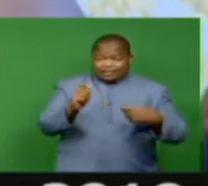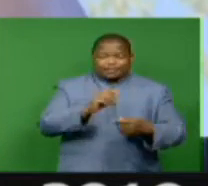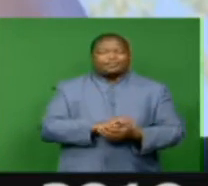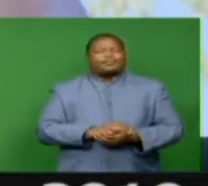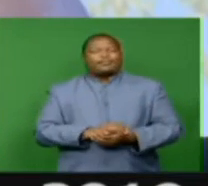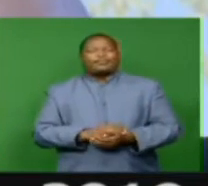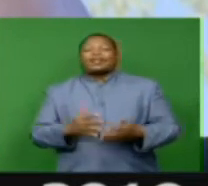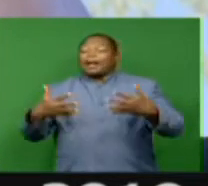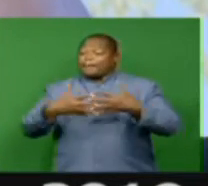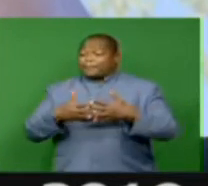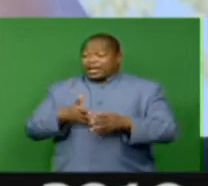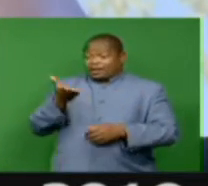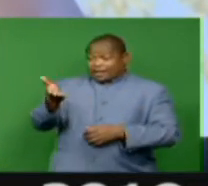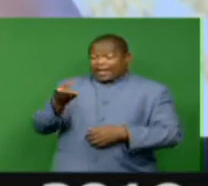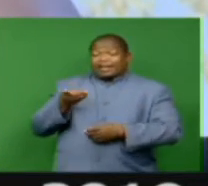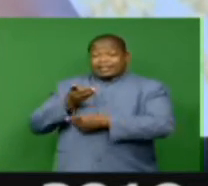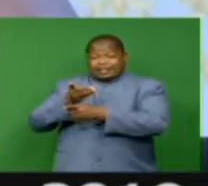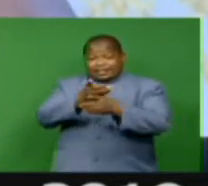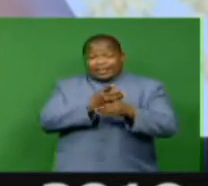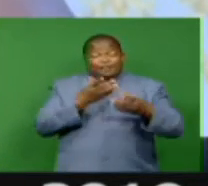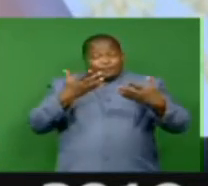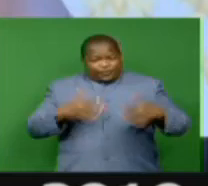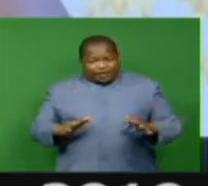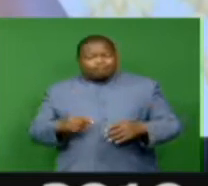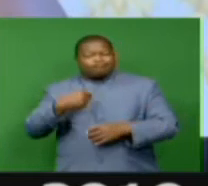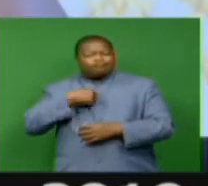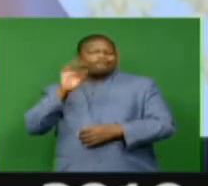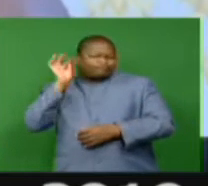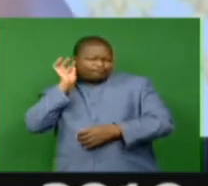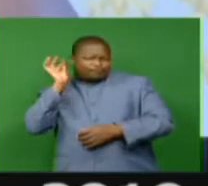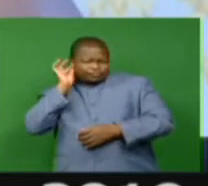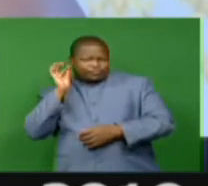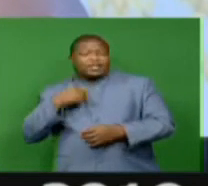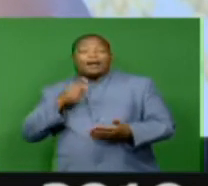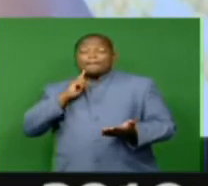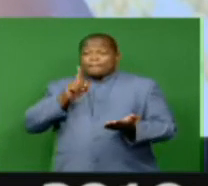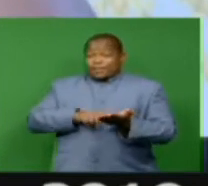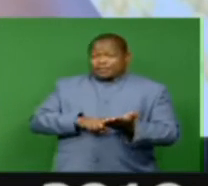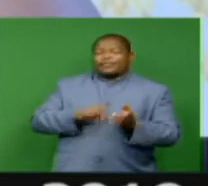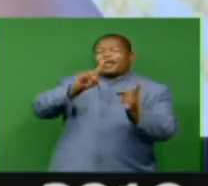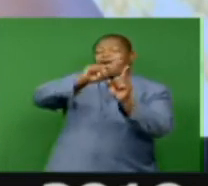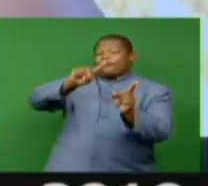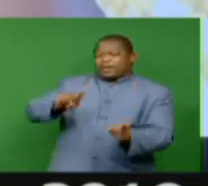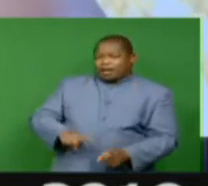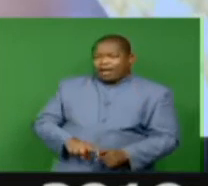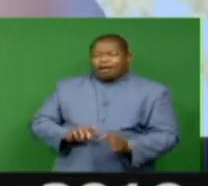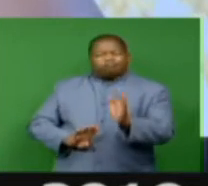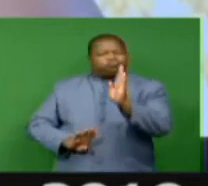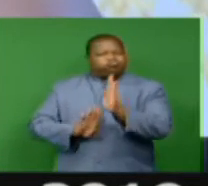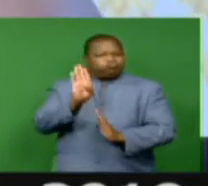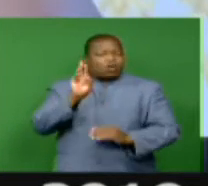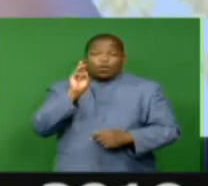that Africa shall rise and claim its place in the global economic space. Your